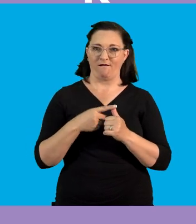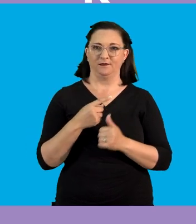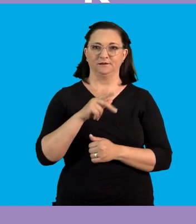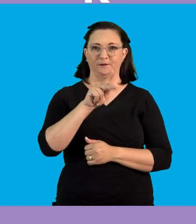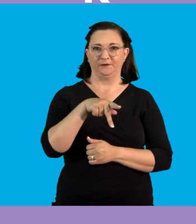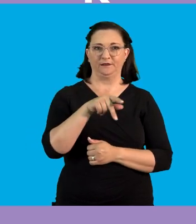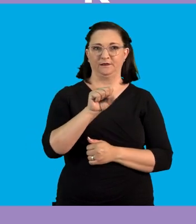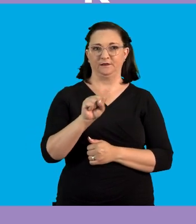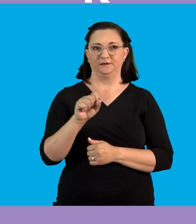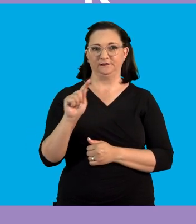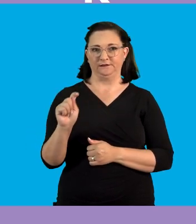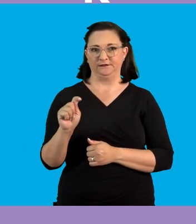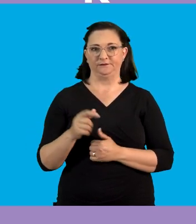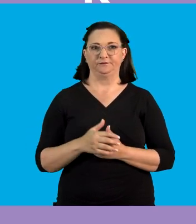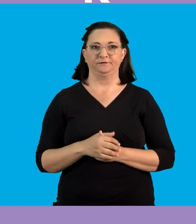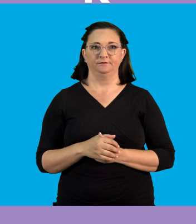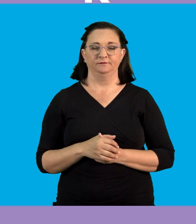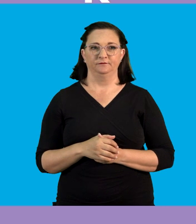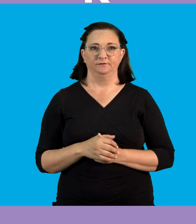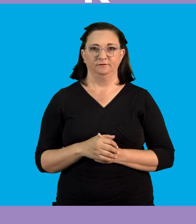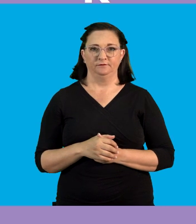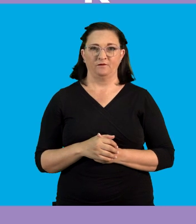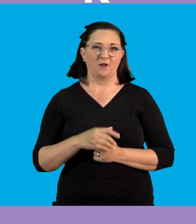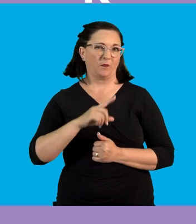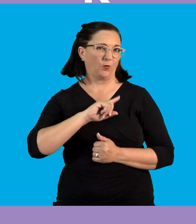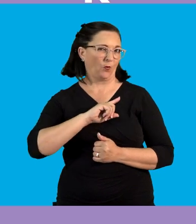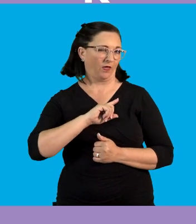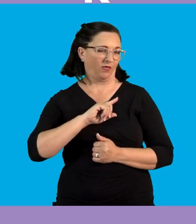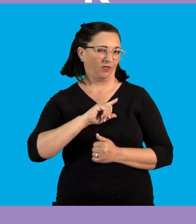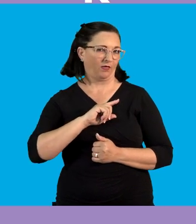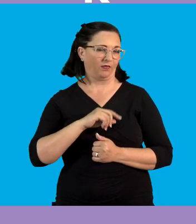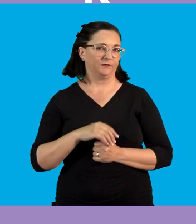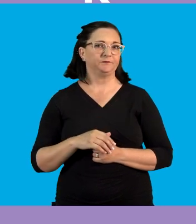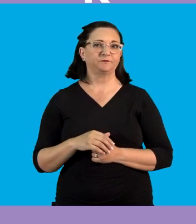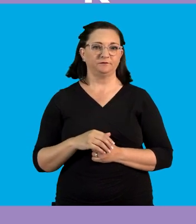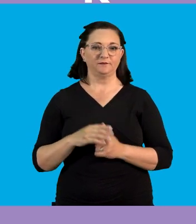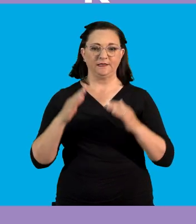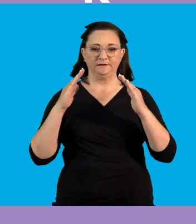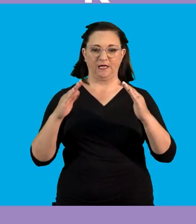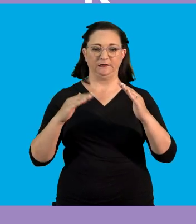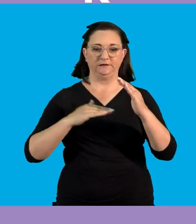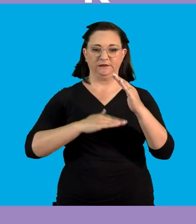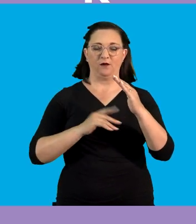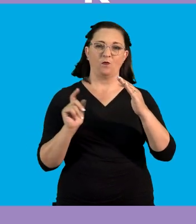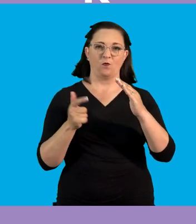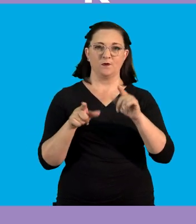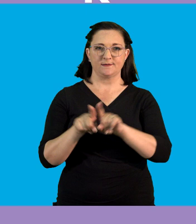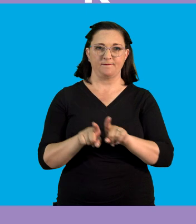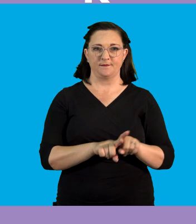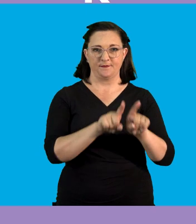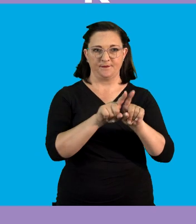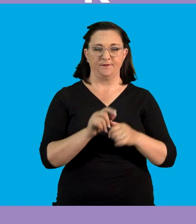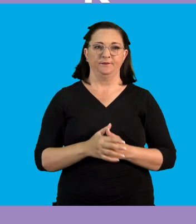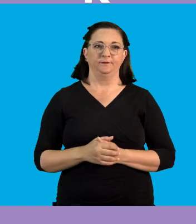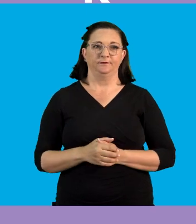be triangle PST, and our reason would be all 3 sides are equal.